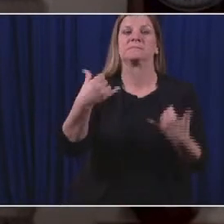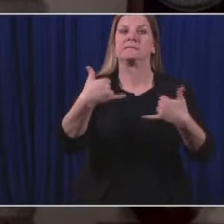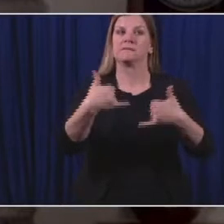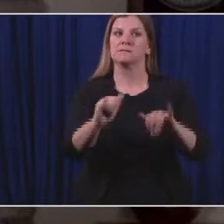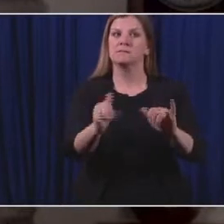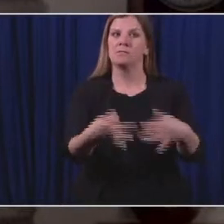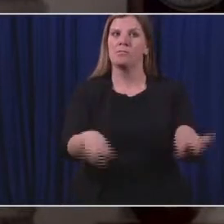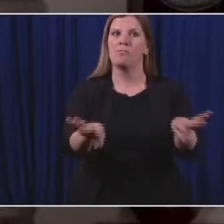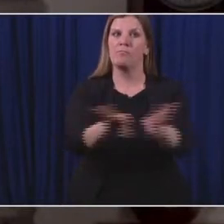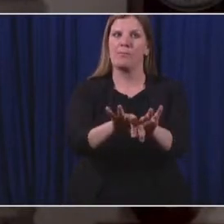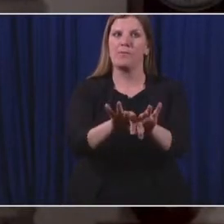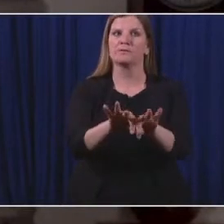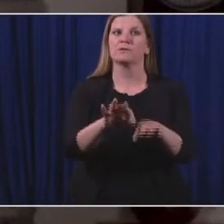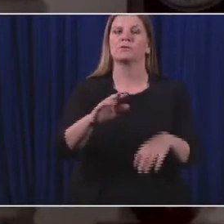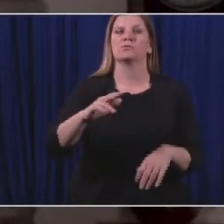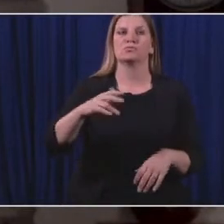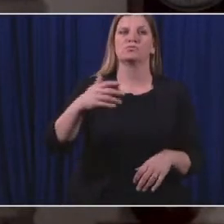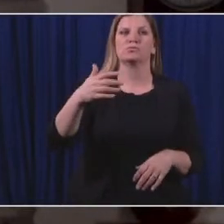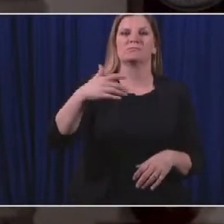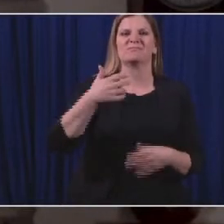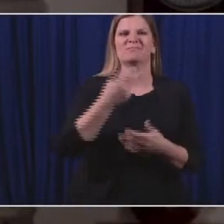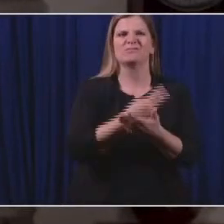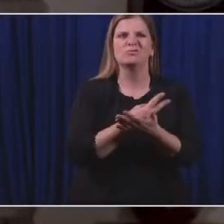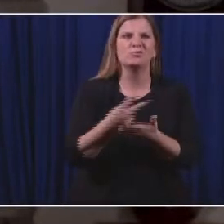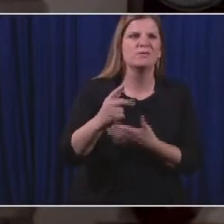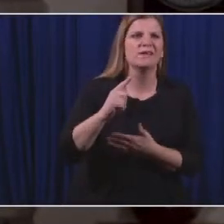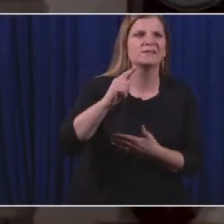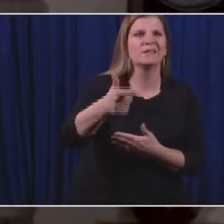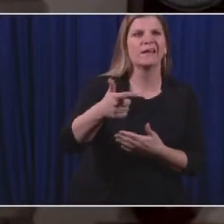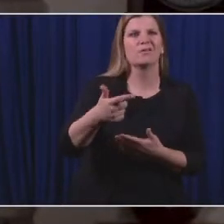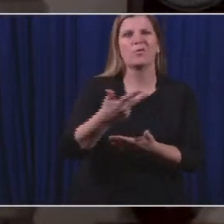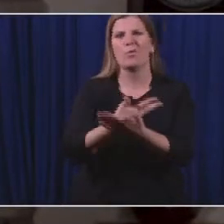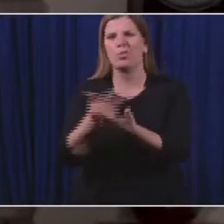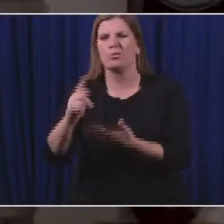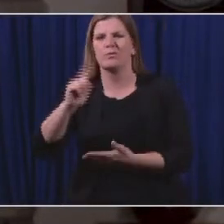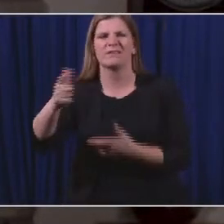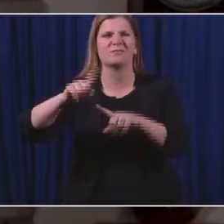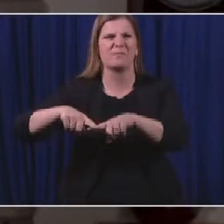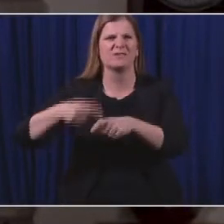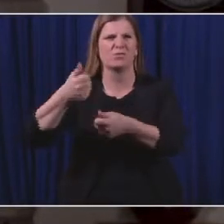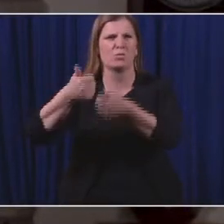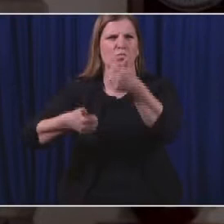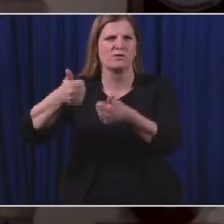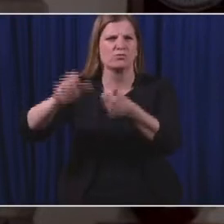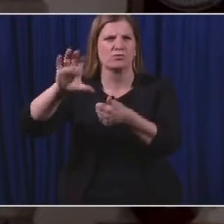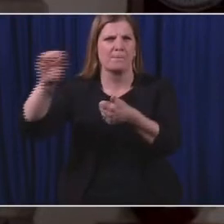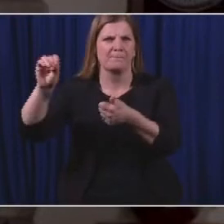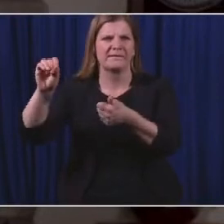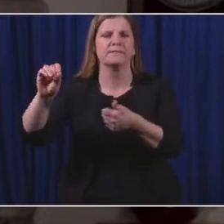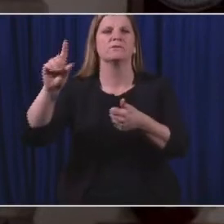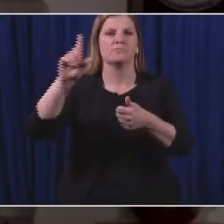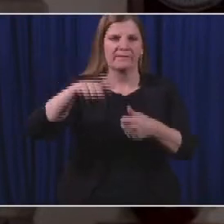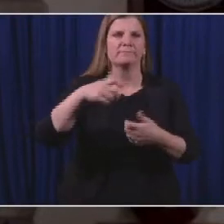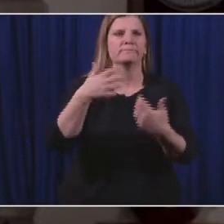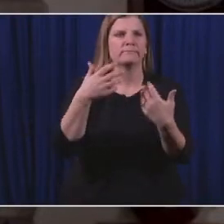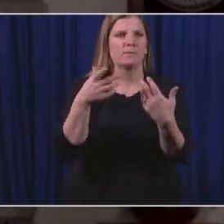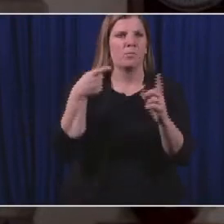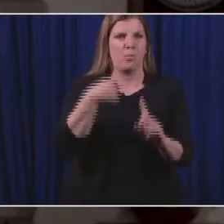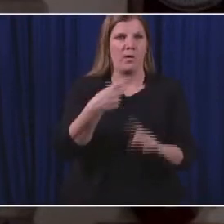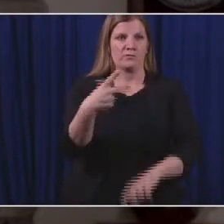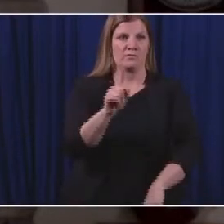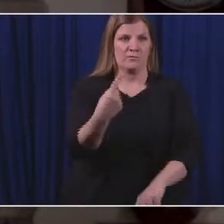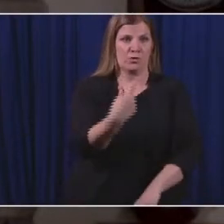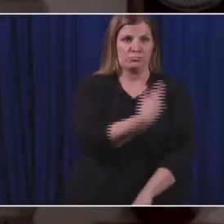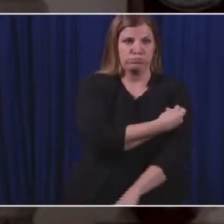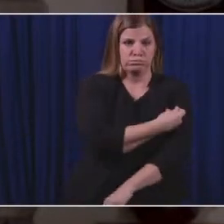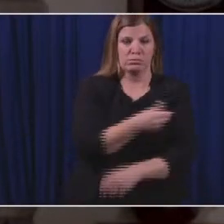drug companies and 4 weeks later for the other. I think it's important for everyone to keep in mind the data that we have so far. First, what